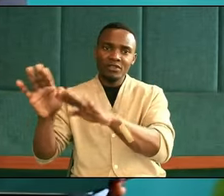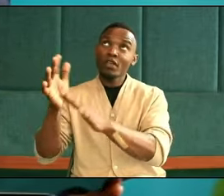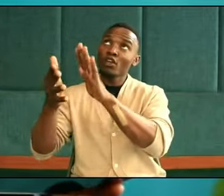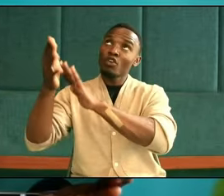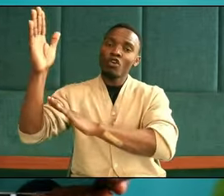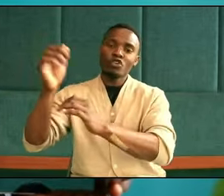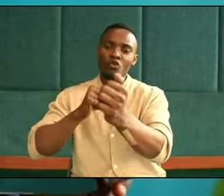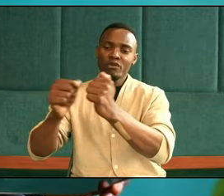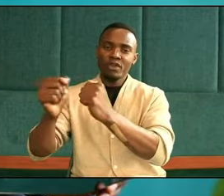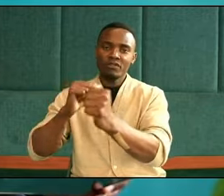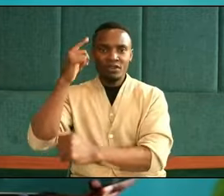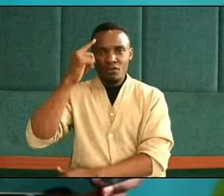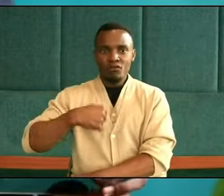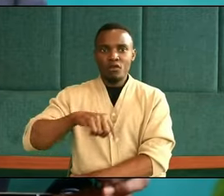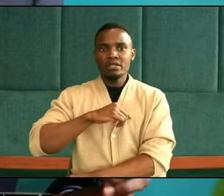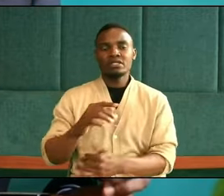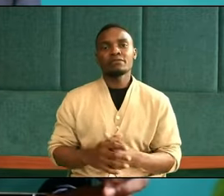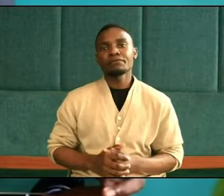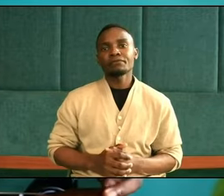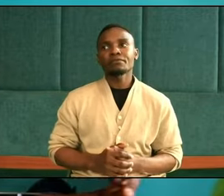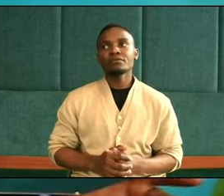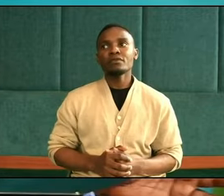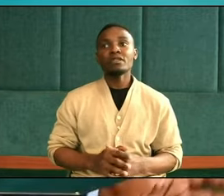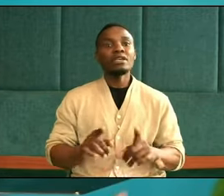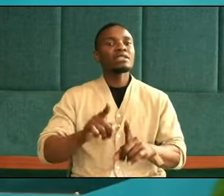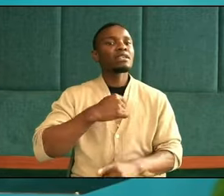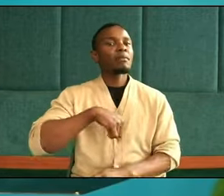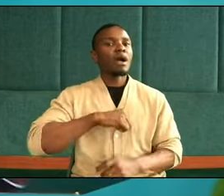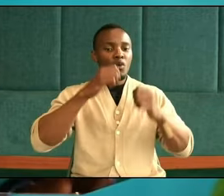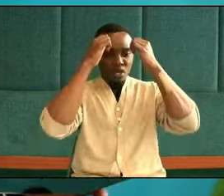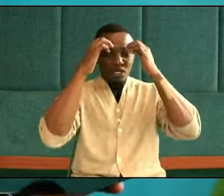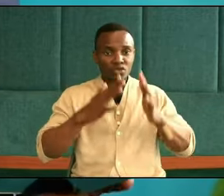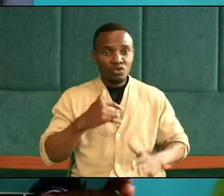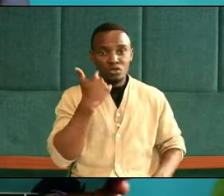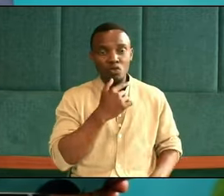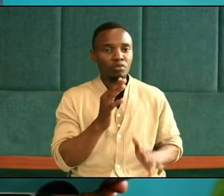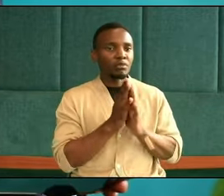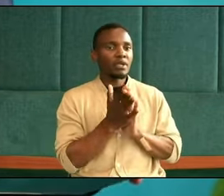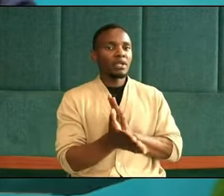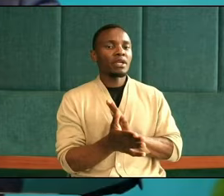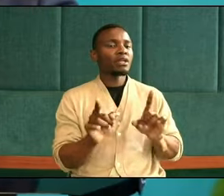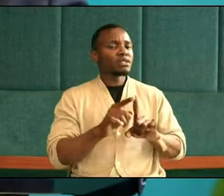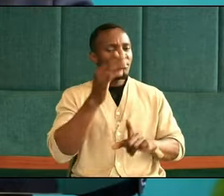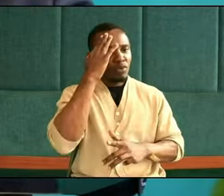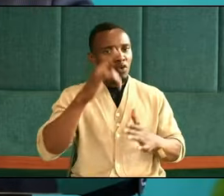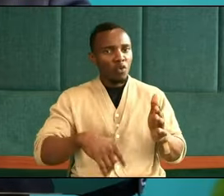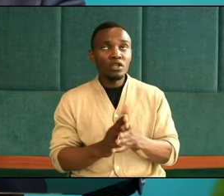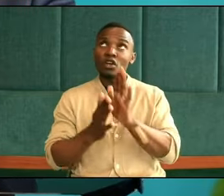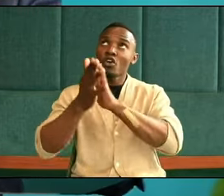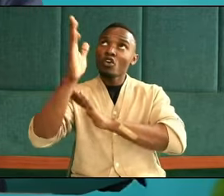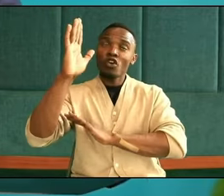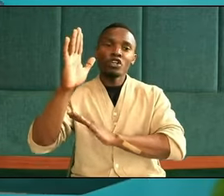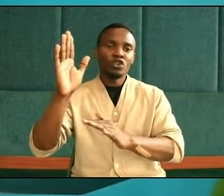battle for us. And even our students who have been prayed for here, please do know that the battle is the Lord.